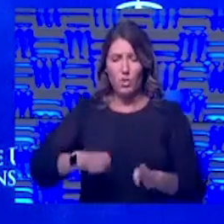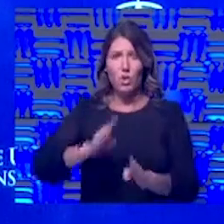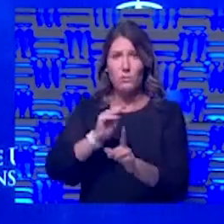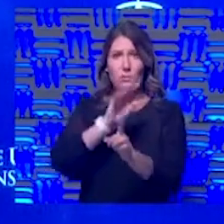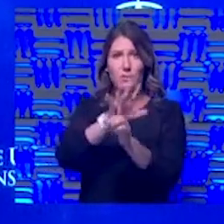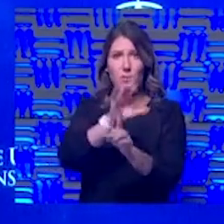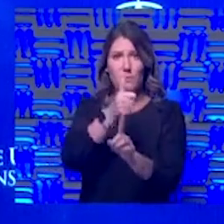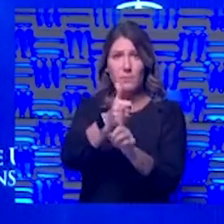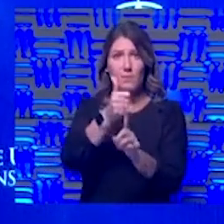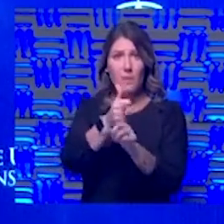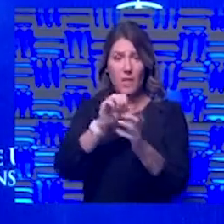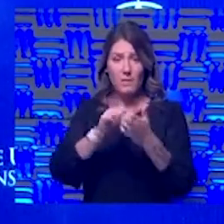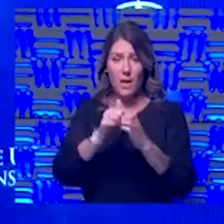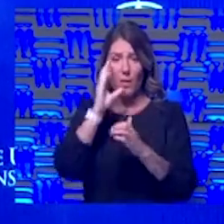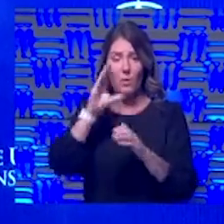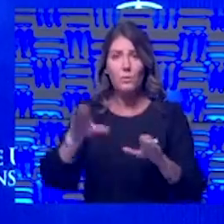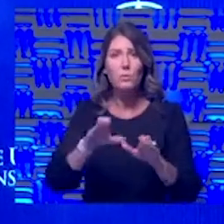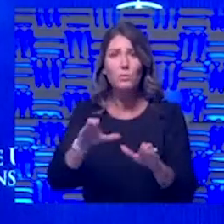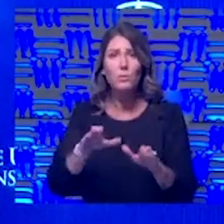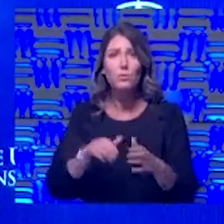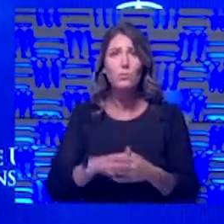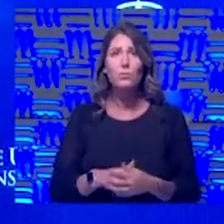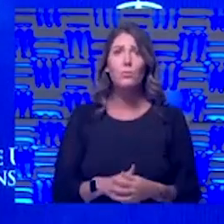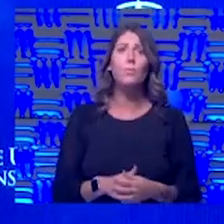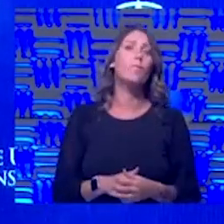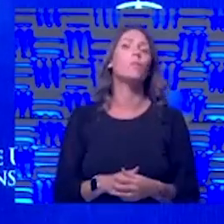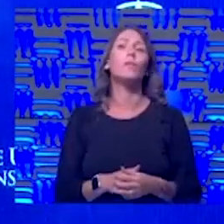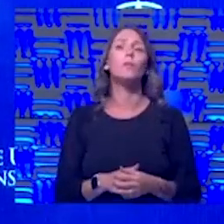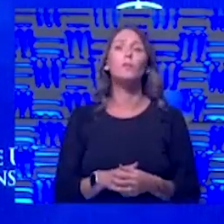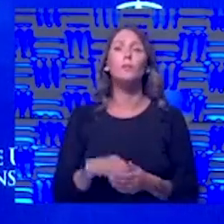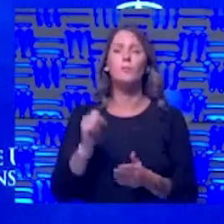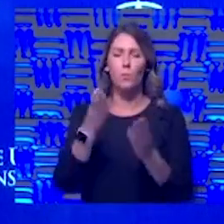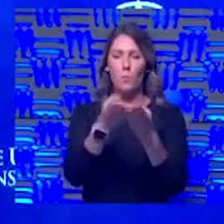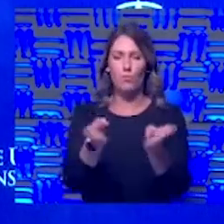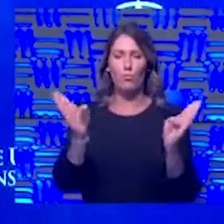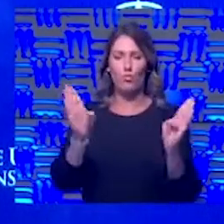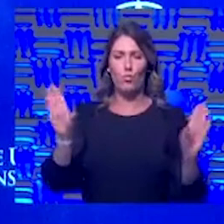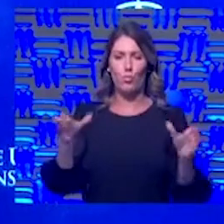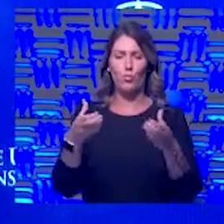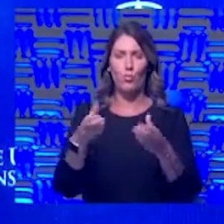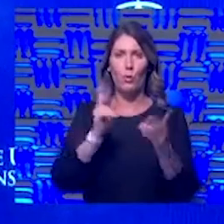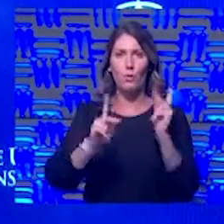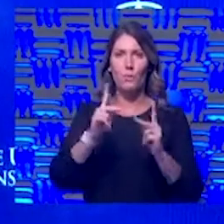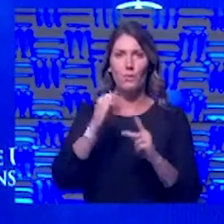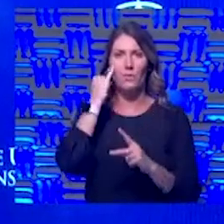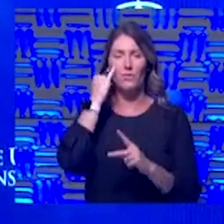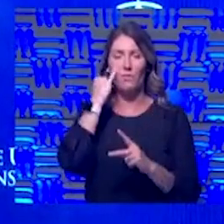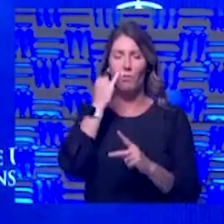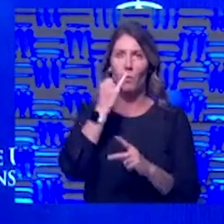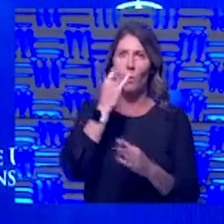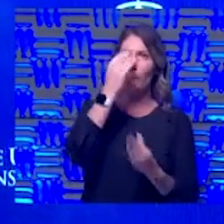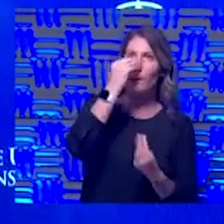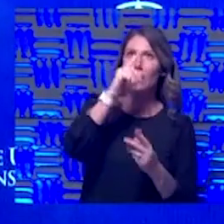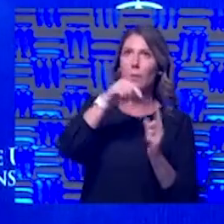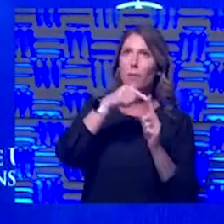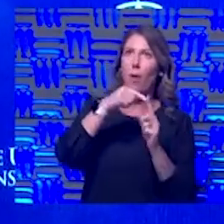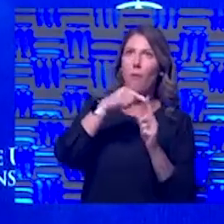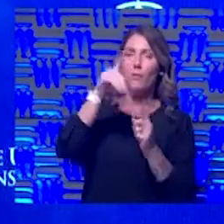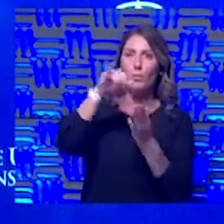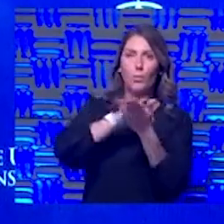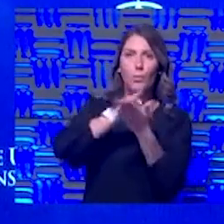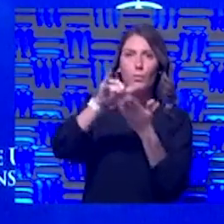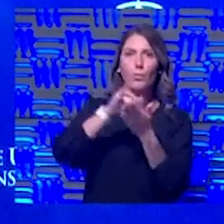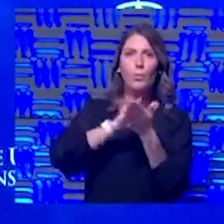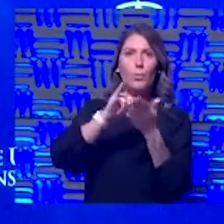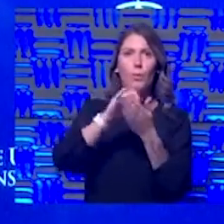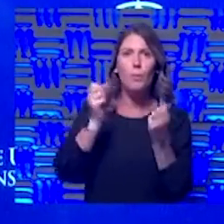is going to do, and therefore how a broad group of people will do. So in New York, if you think about dense public transportation and